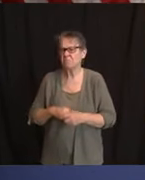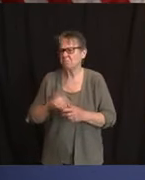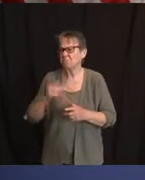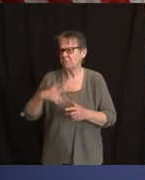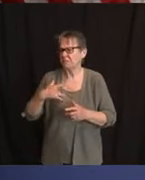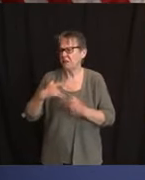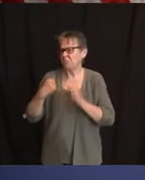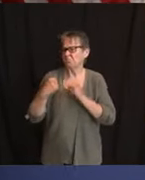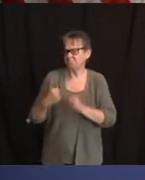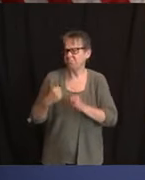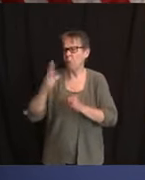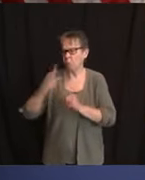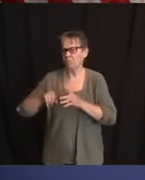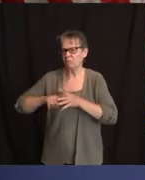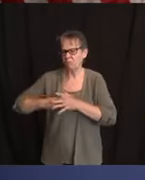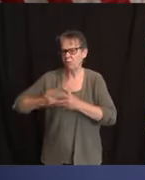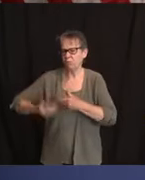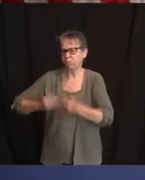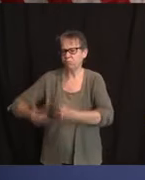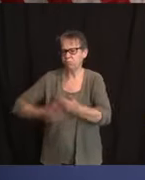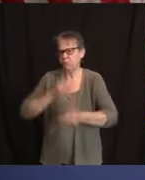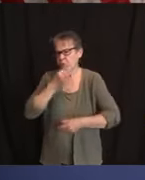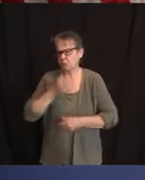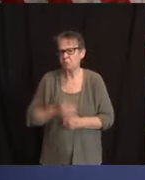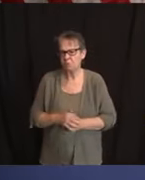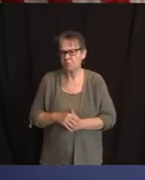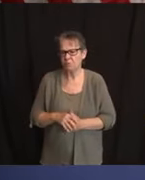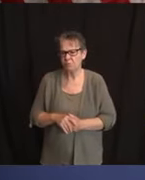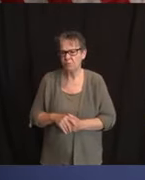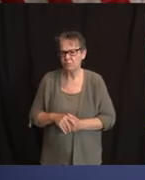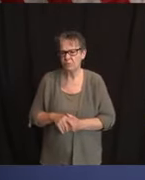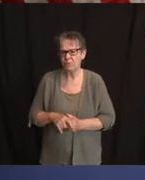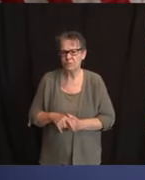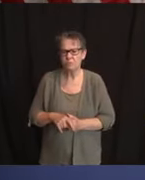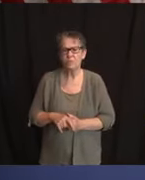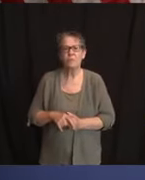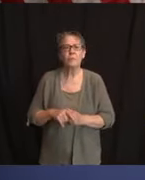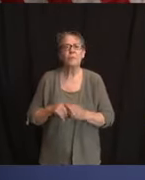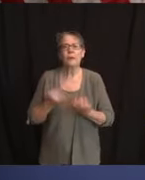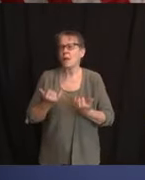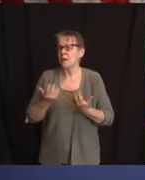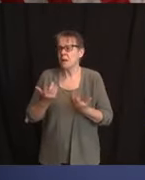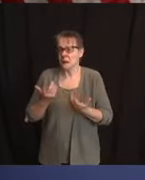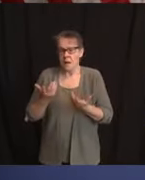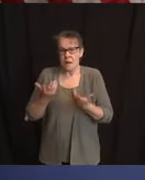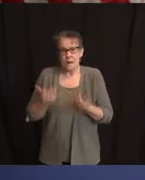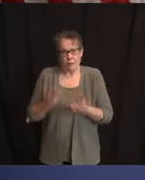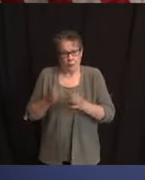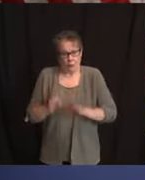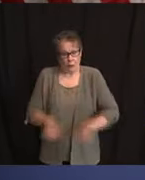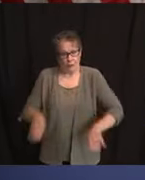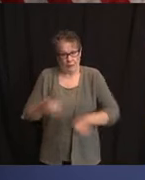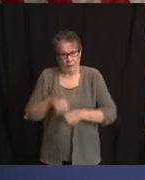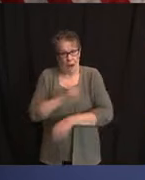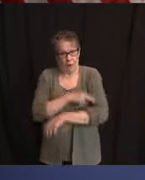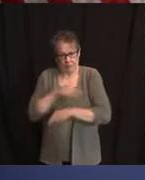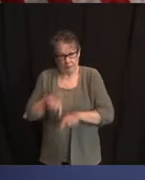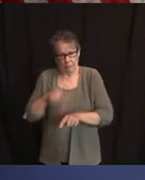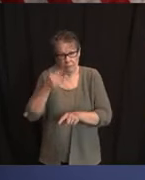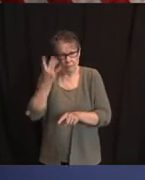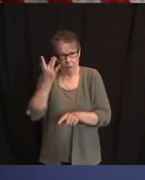know that we know how many kids are in hospitals, but I'll let her come back to you. Nothing more on the four-year-old other than if we felt it